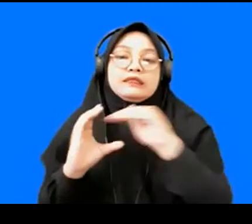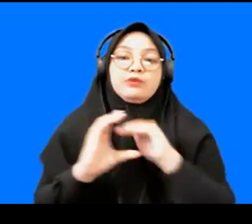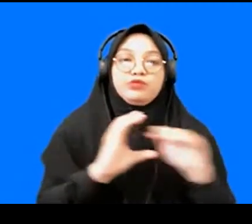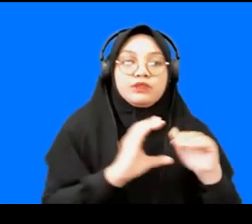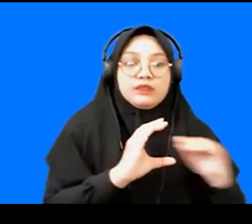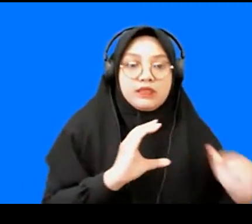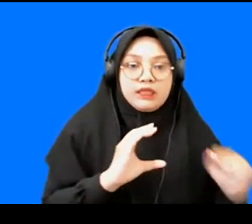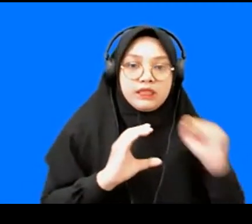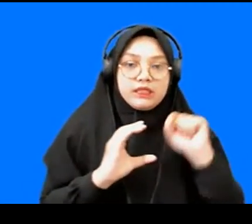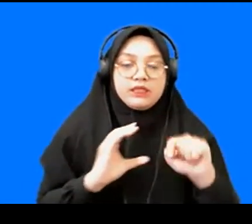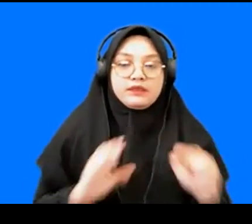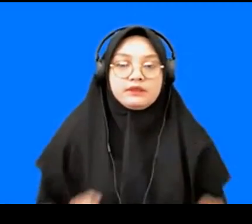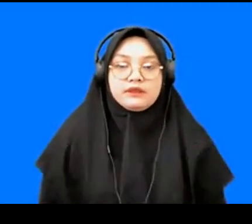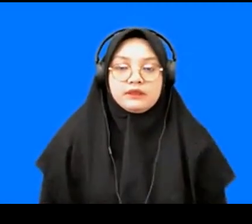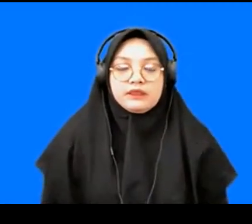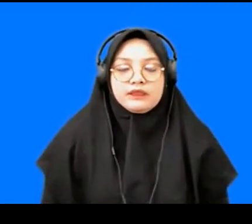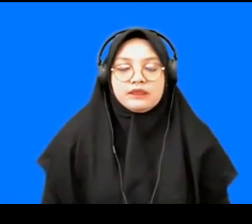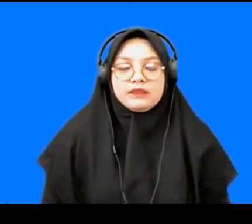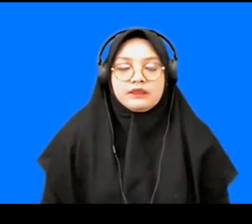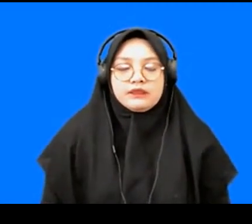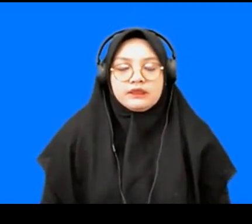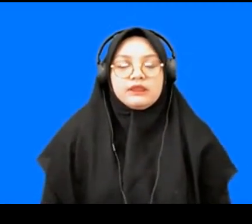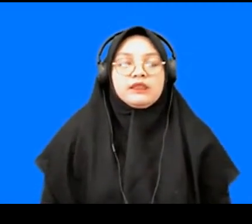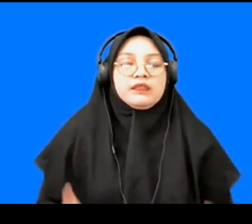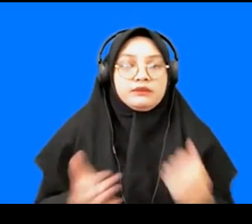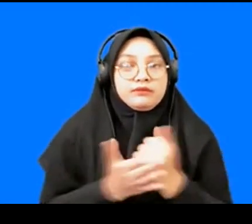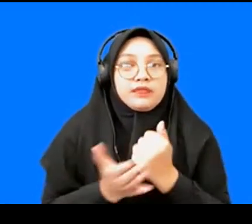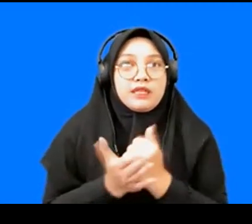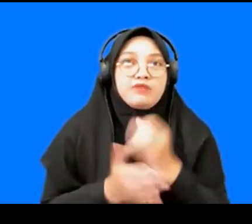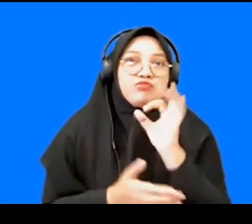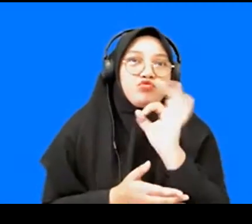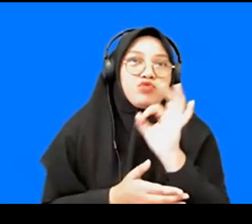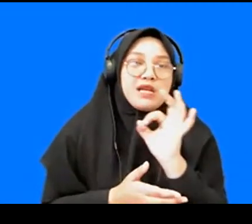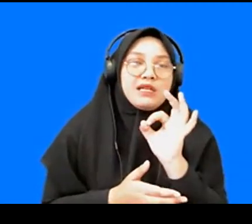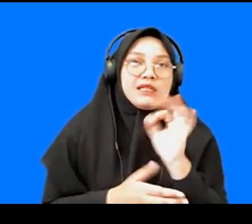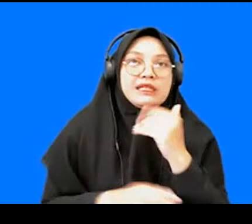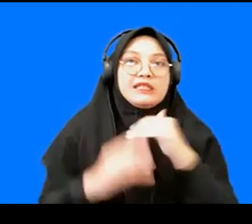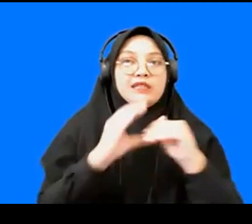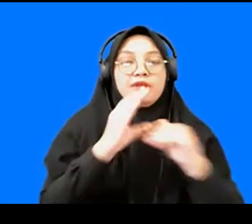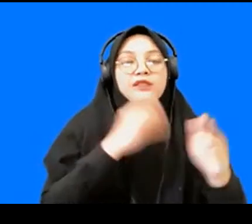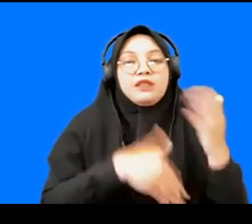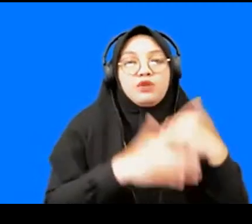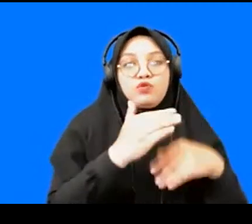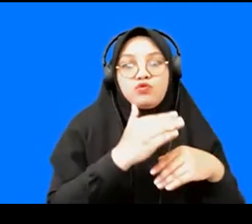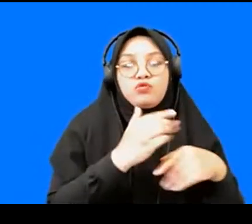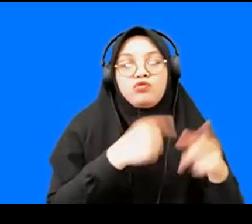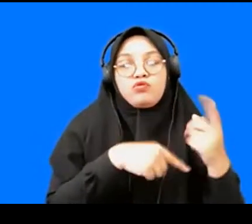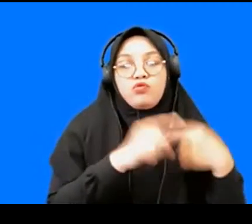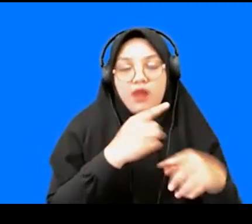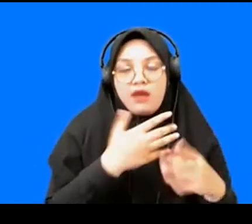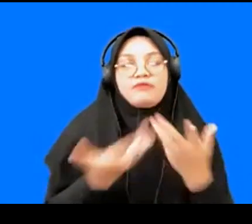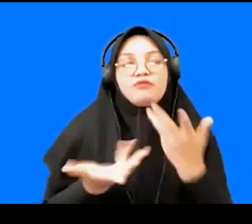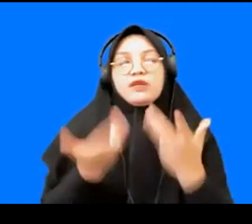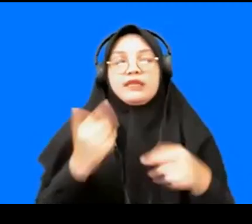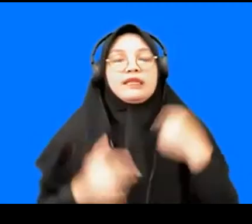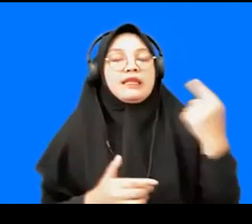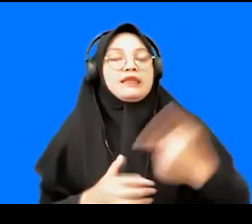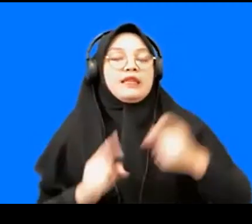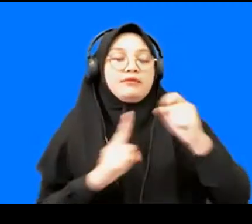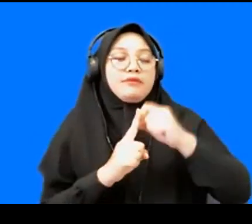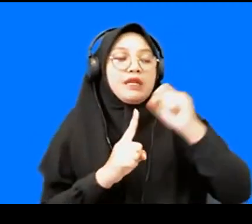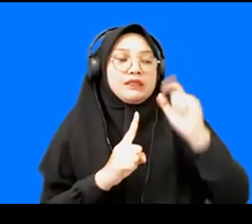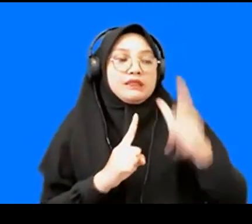not redistributive because at the end of the day, even if you impose wealth tax that's proposed by the Philippines, you do not make the poor